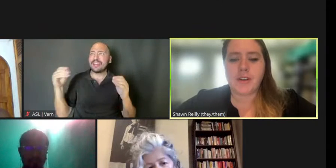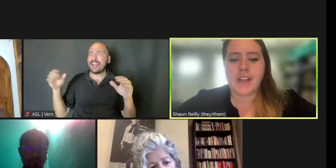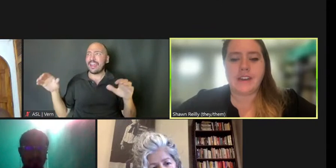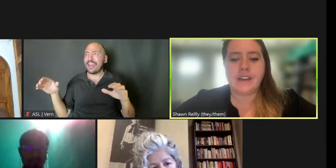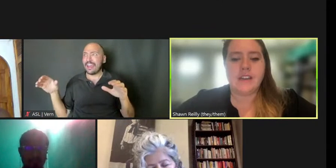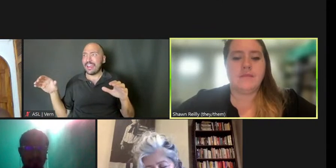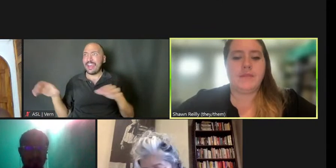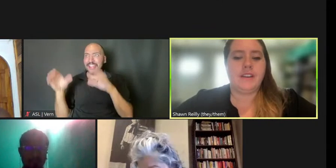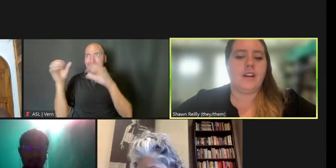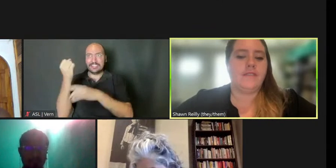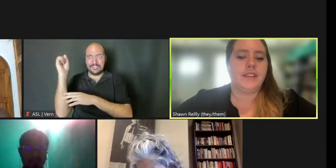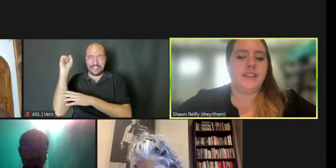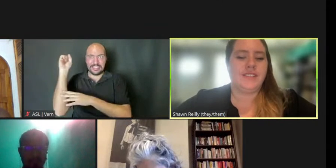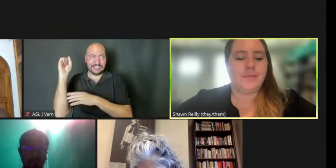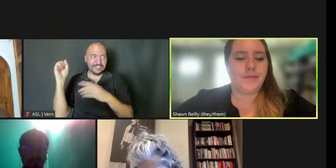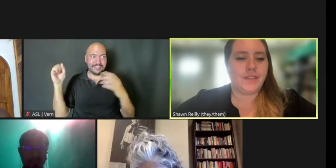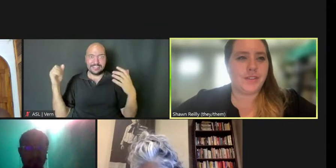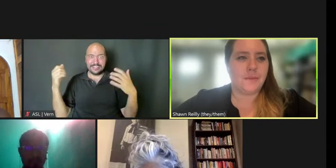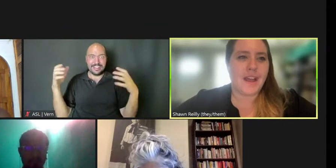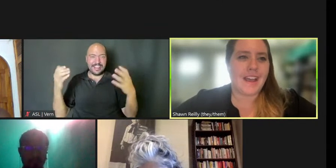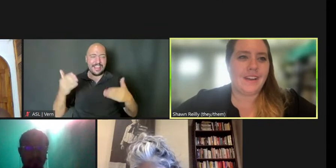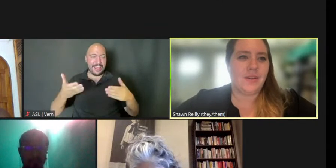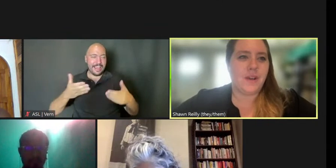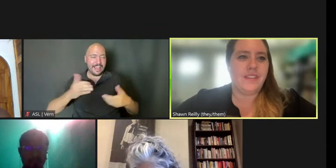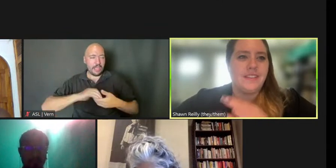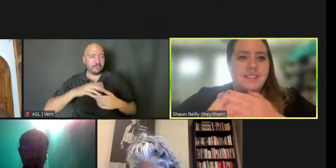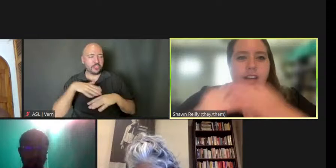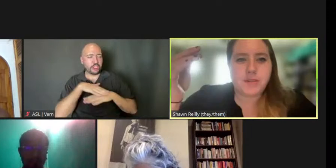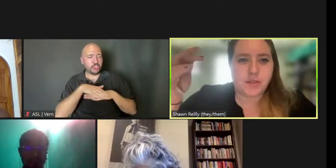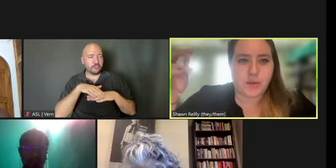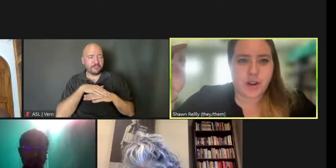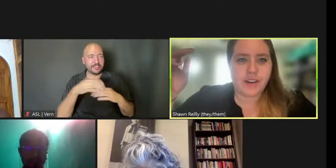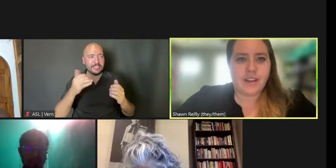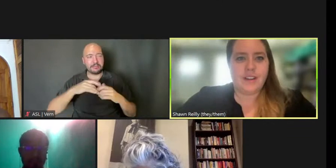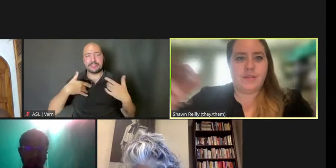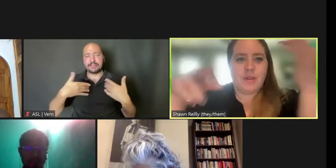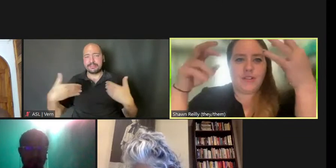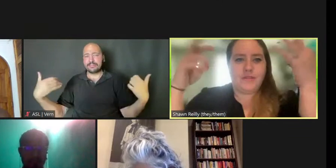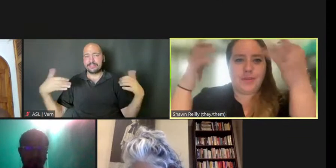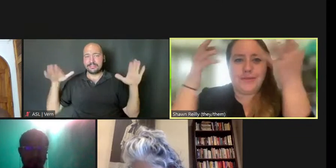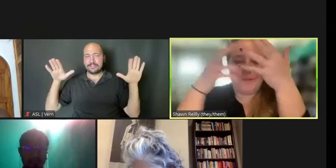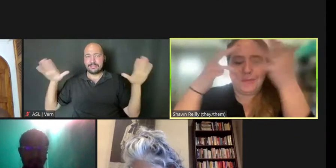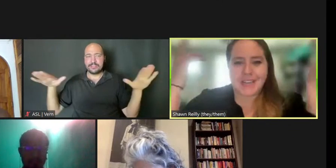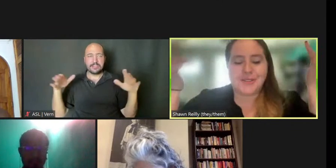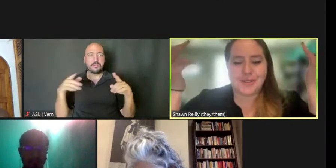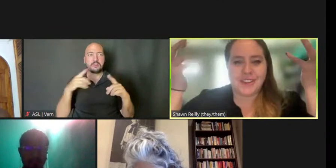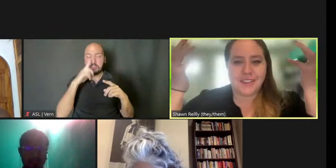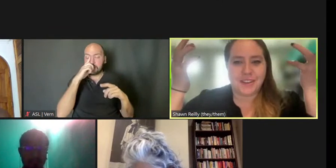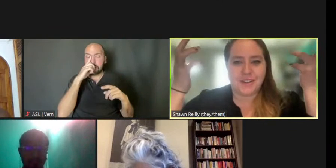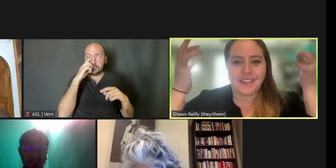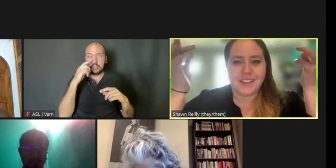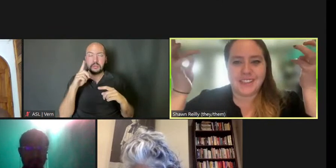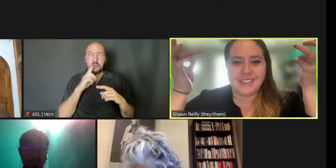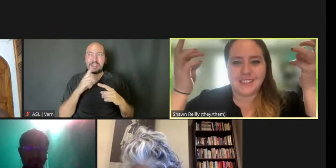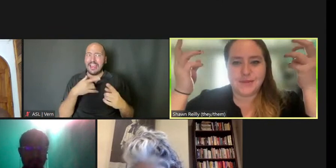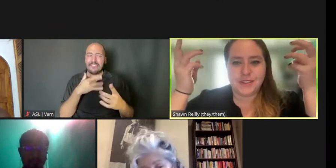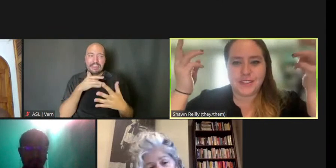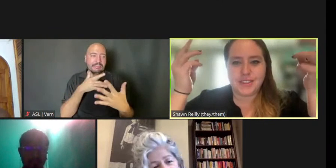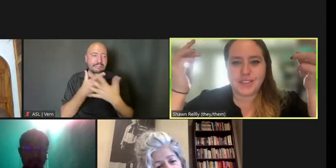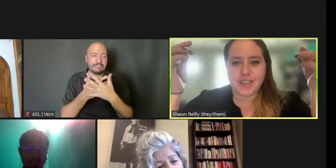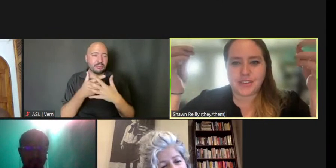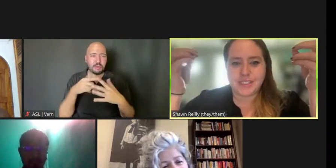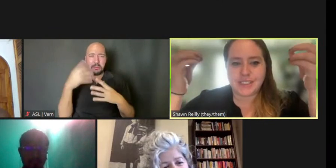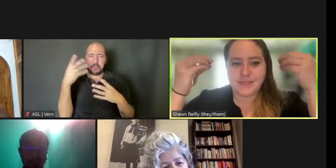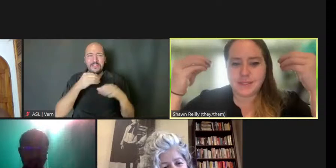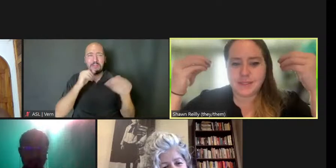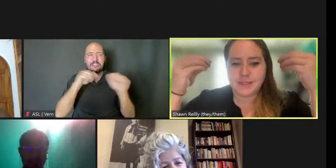will collaborate, but often in a superficial way or a way that stops short from all the beautiful potential I think there really is in this